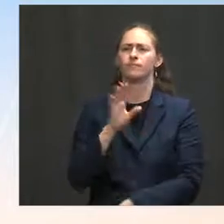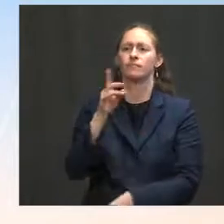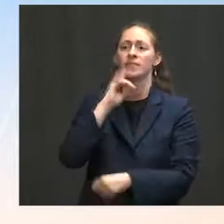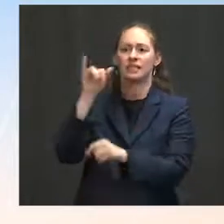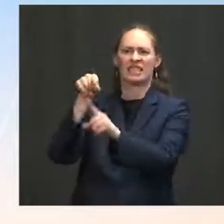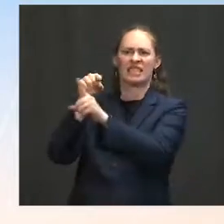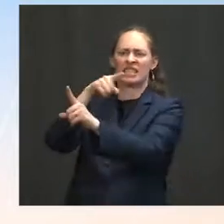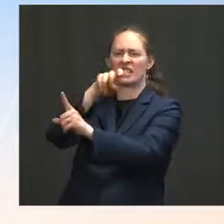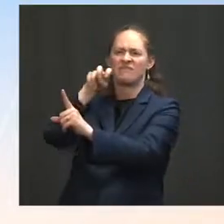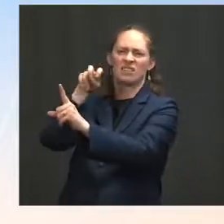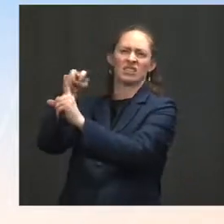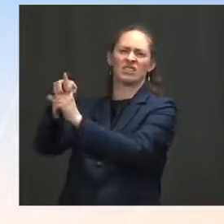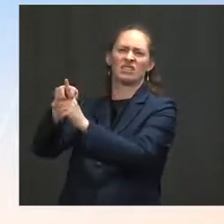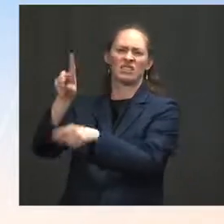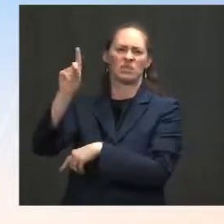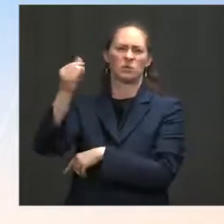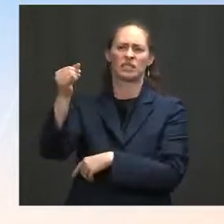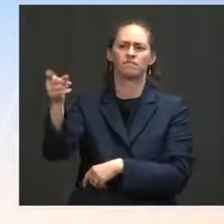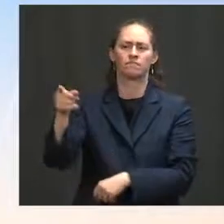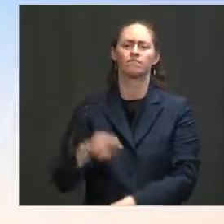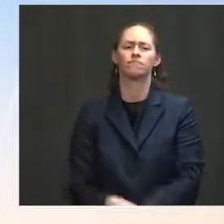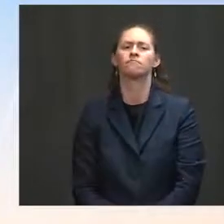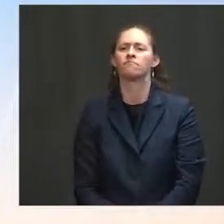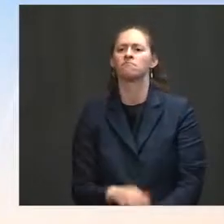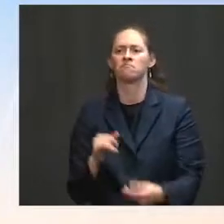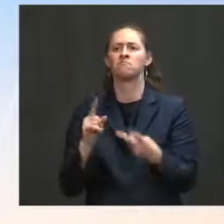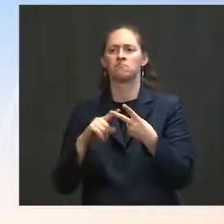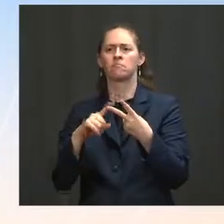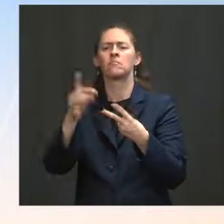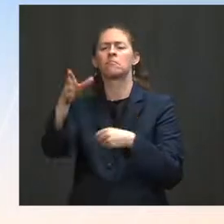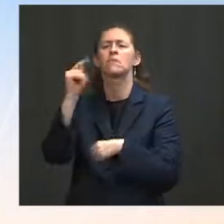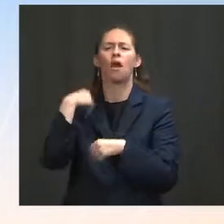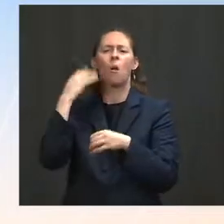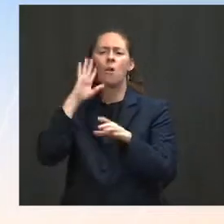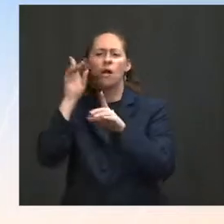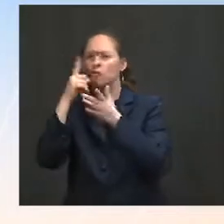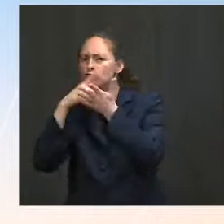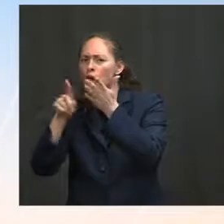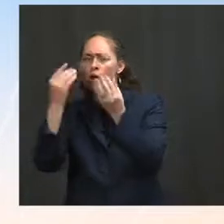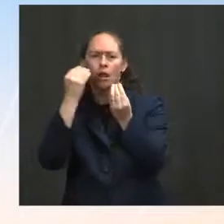briefing. Secondly, on the campaign trail, the president said, especially for those